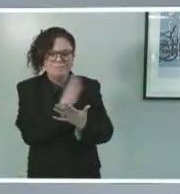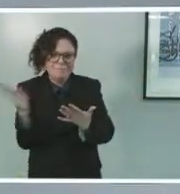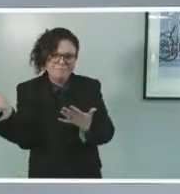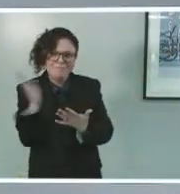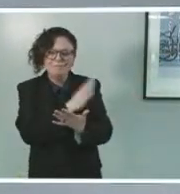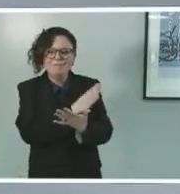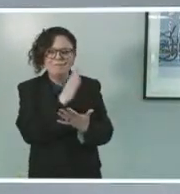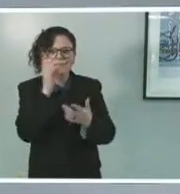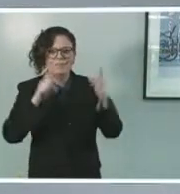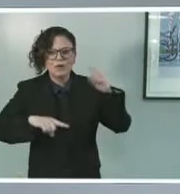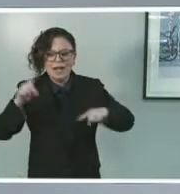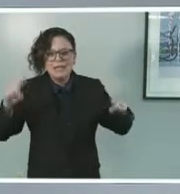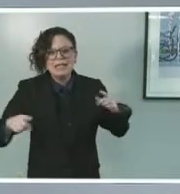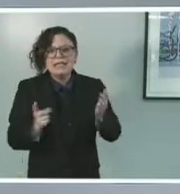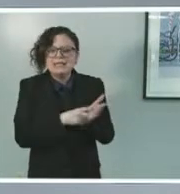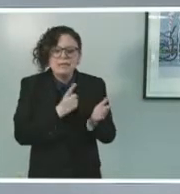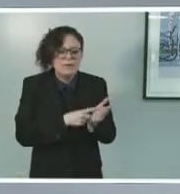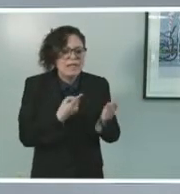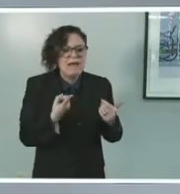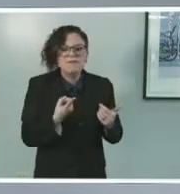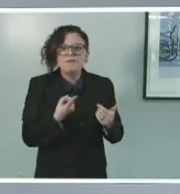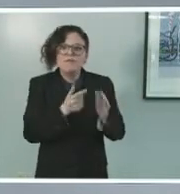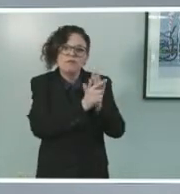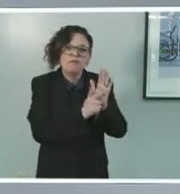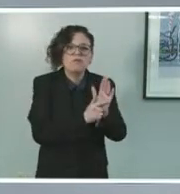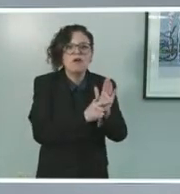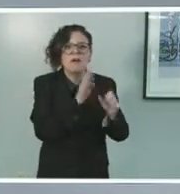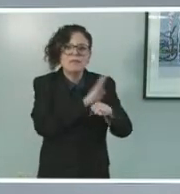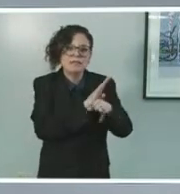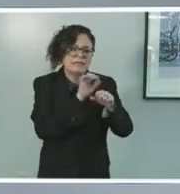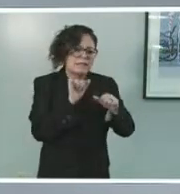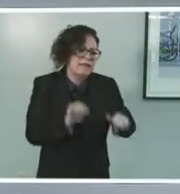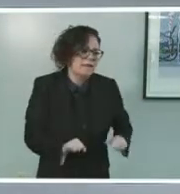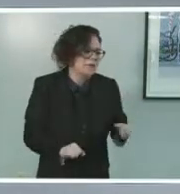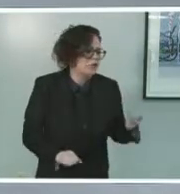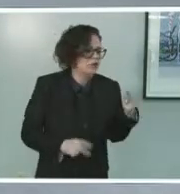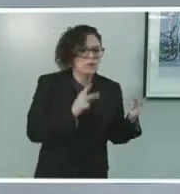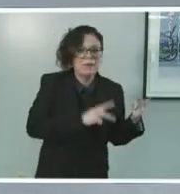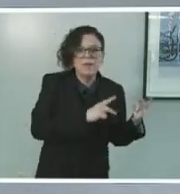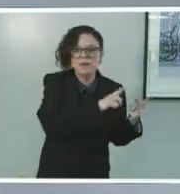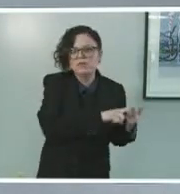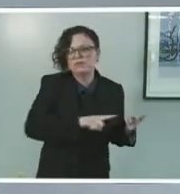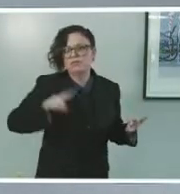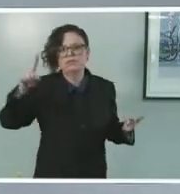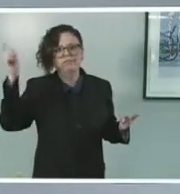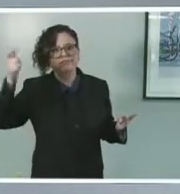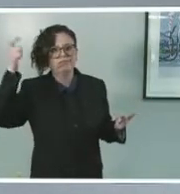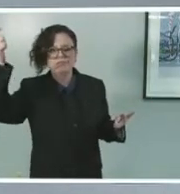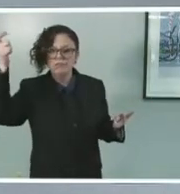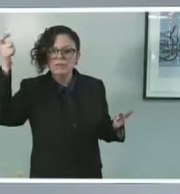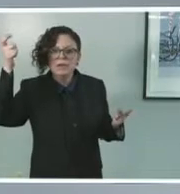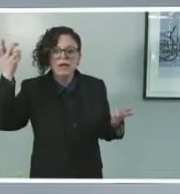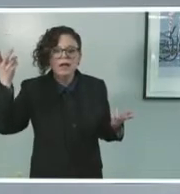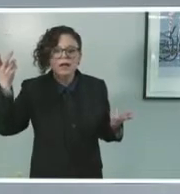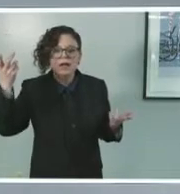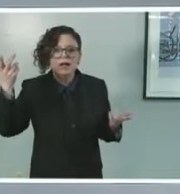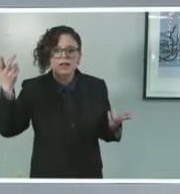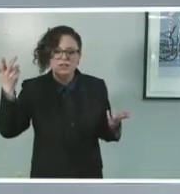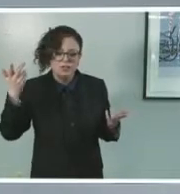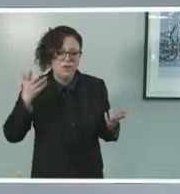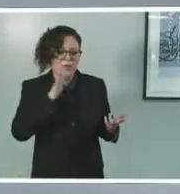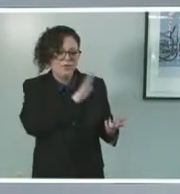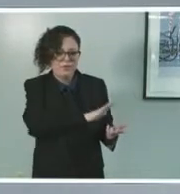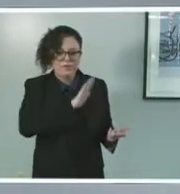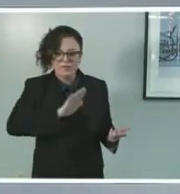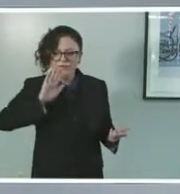2 or 3 man operation to now the biggest law firm in the county that we run, and so you have different needs depending